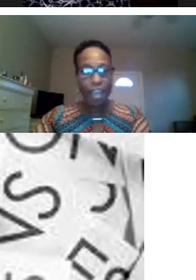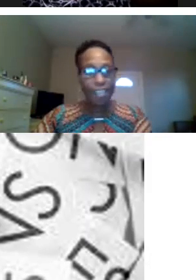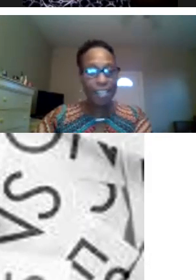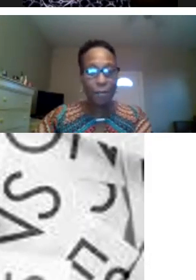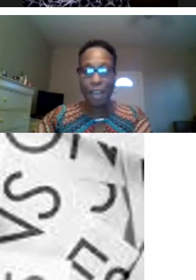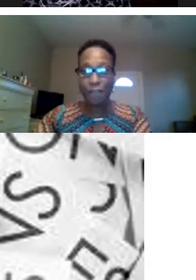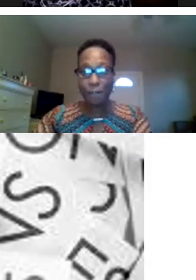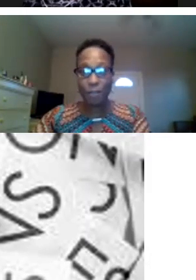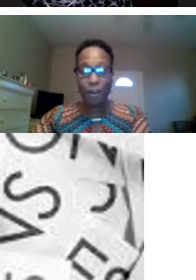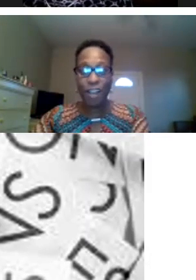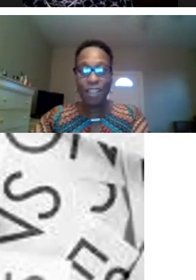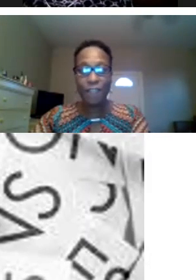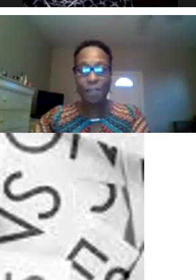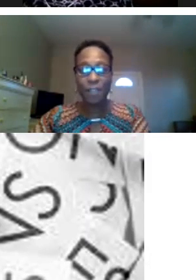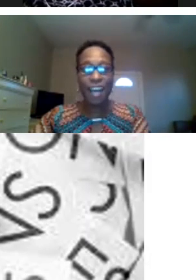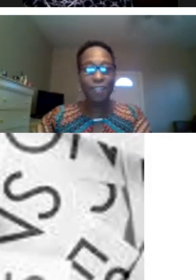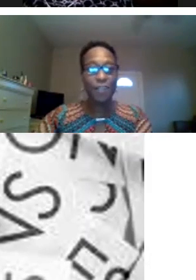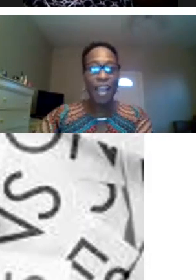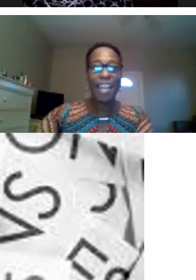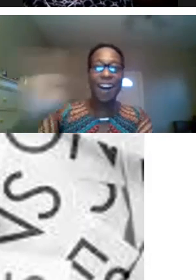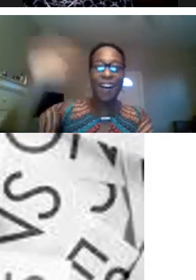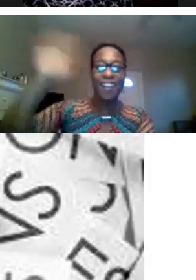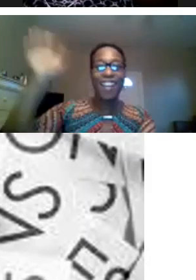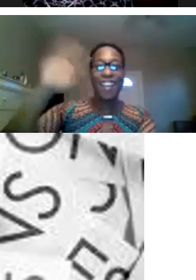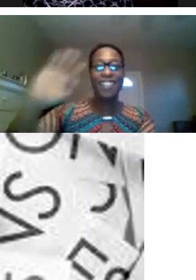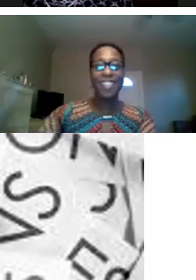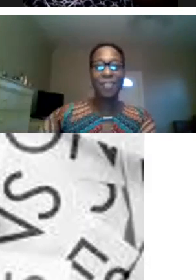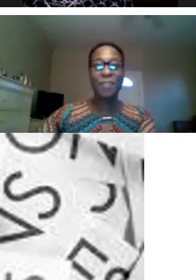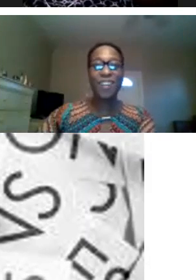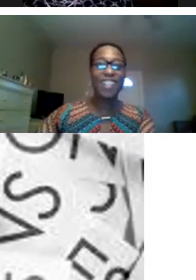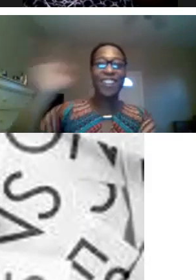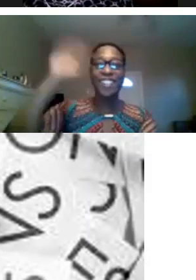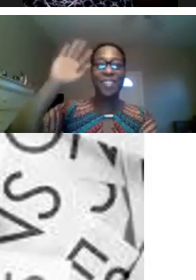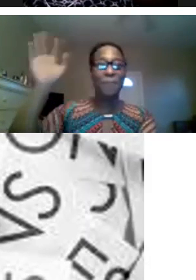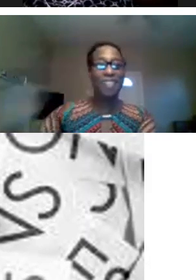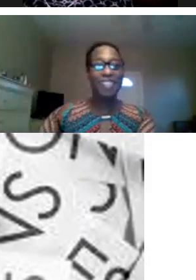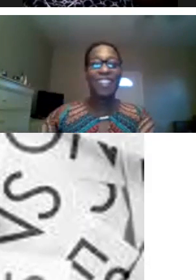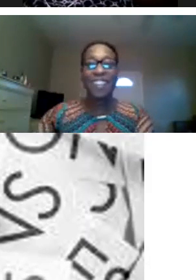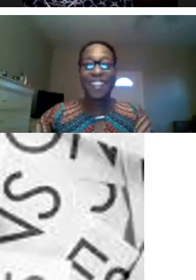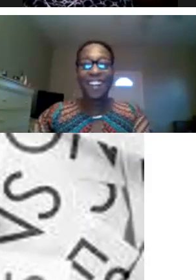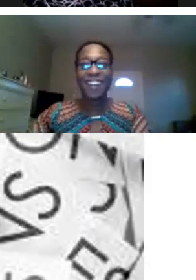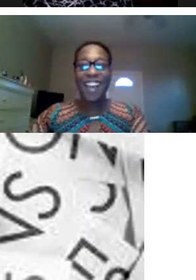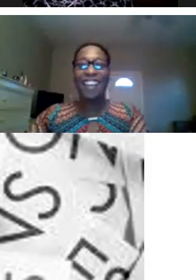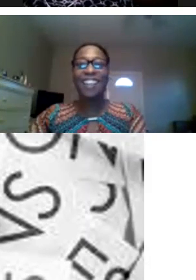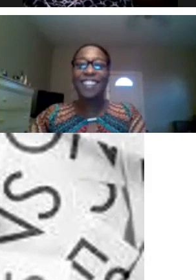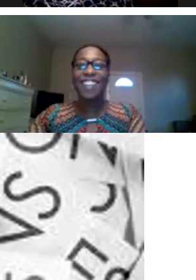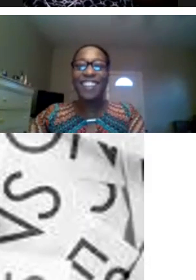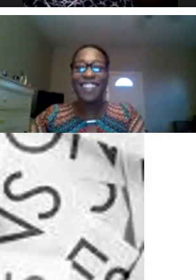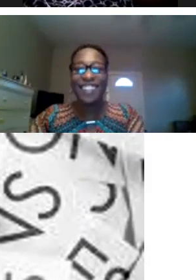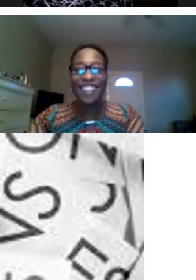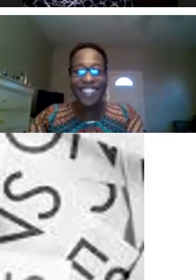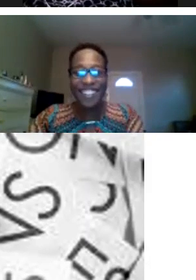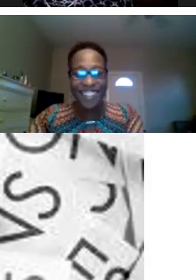Okay, I see that we have some people on the Facebook Live. So, hey, y'all, since I'm talking, y'all can see me. Okay.